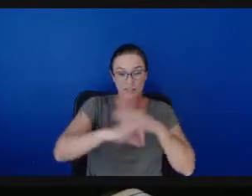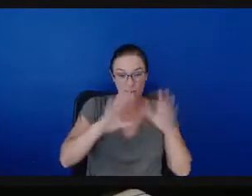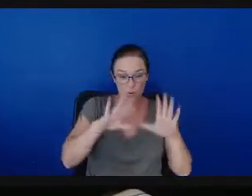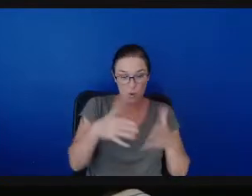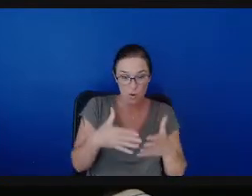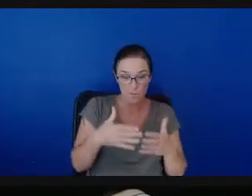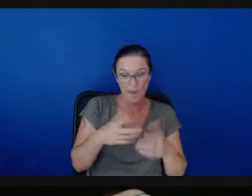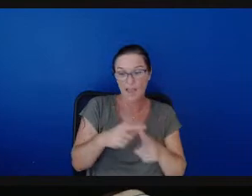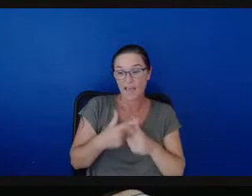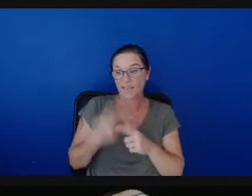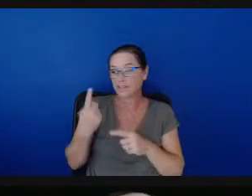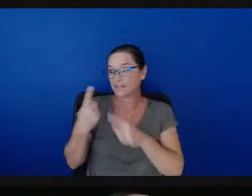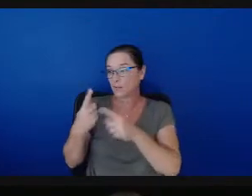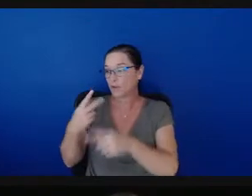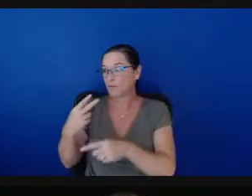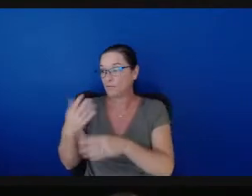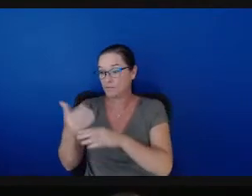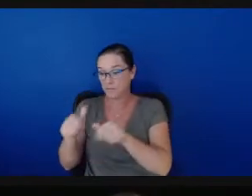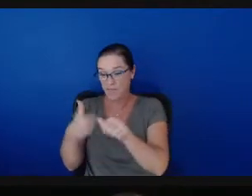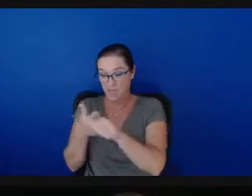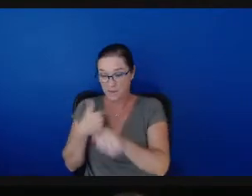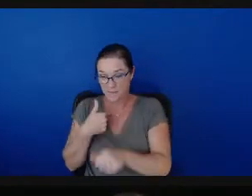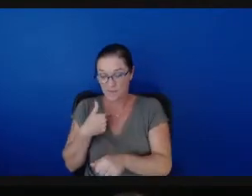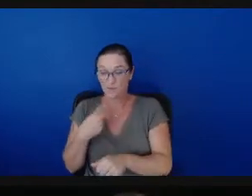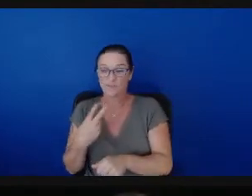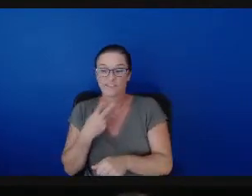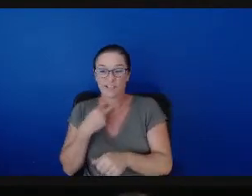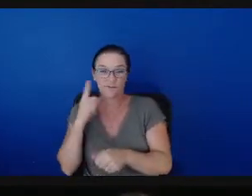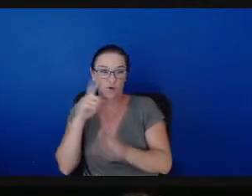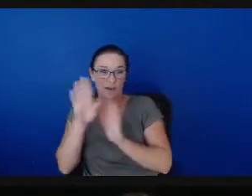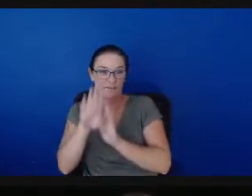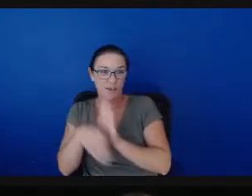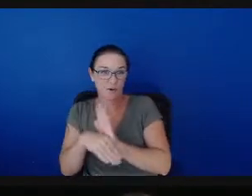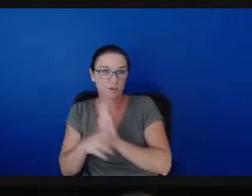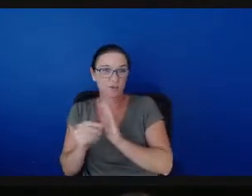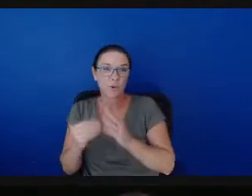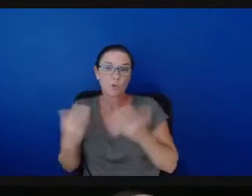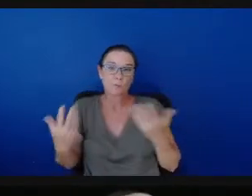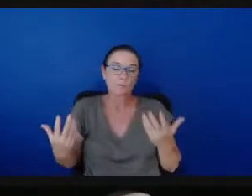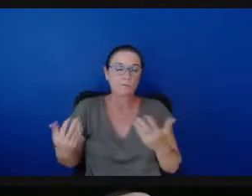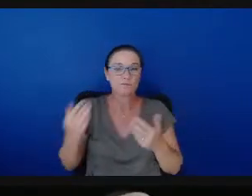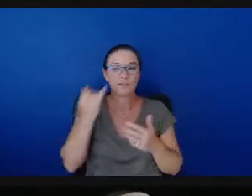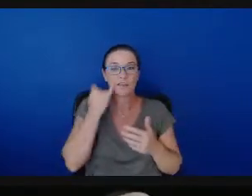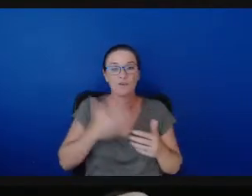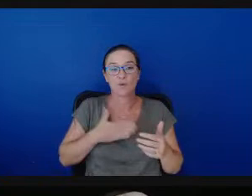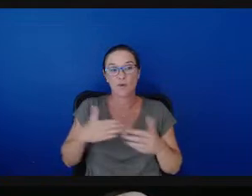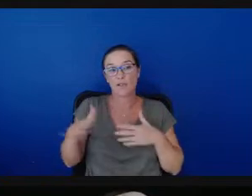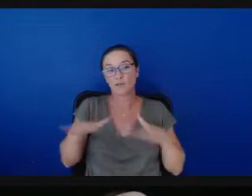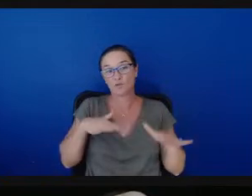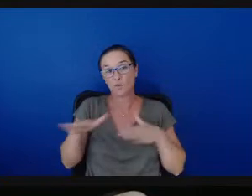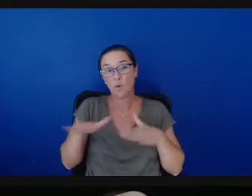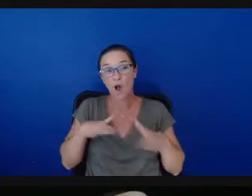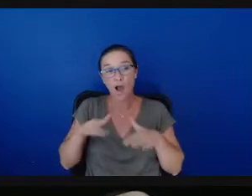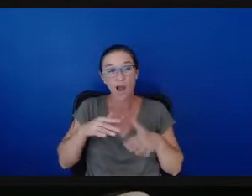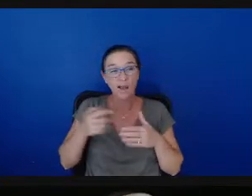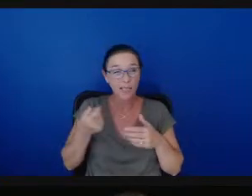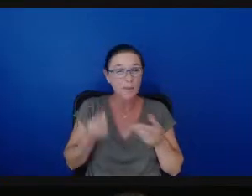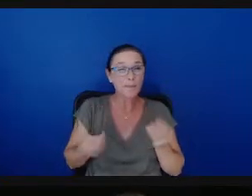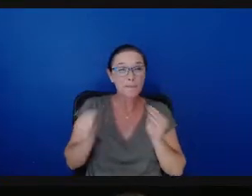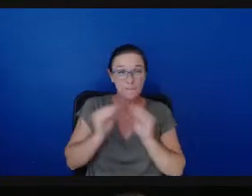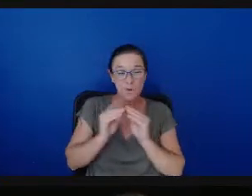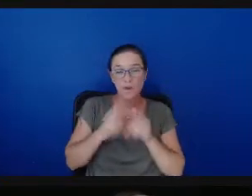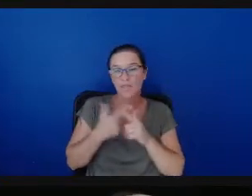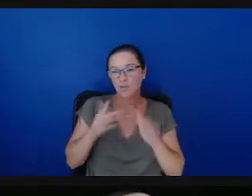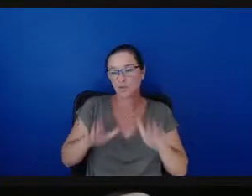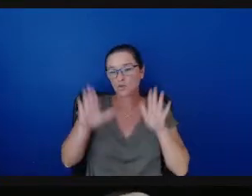it's really, you got to get in right at the right time, hit or miss. And if you're willing to park a little bit further away and walk a little further, there are great views all